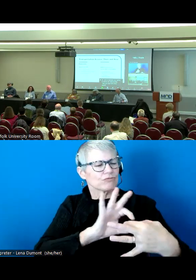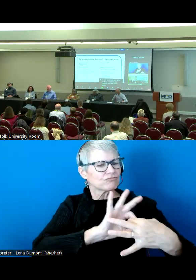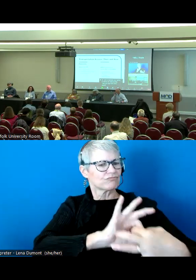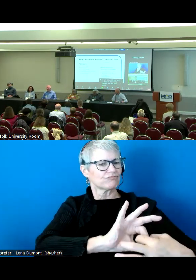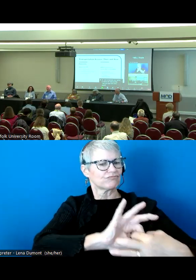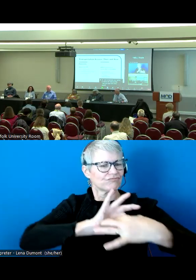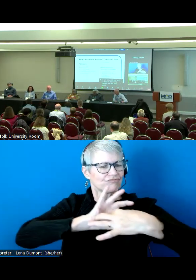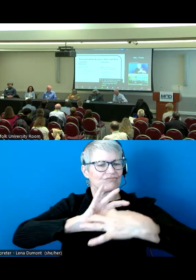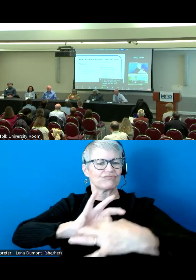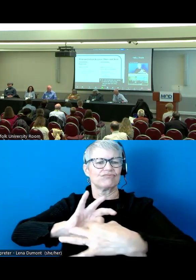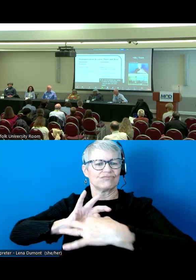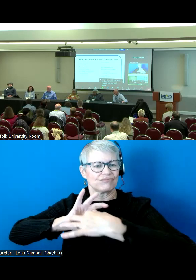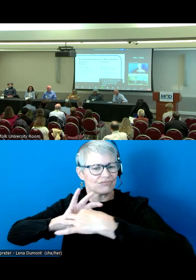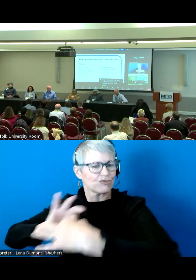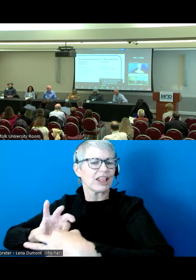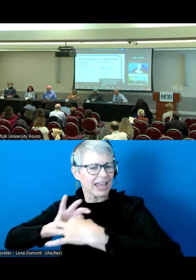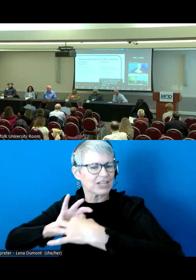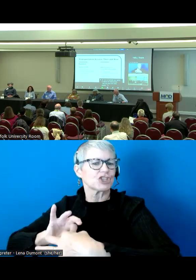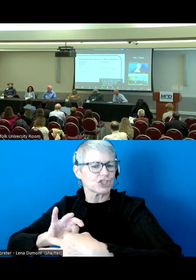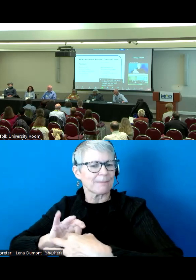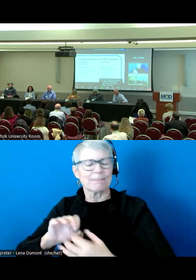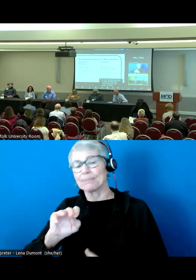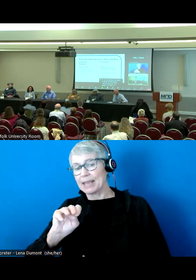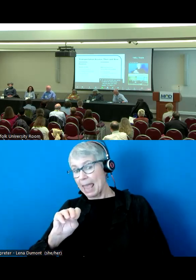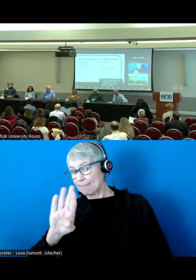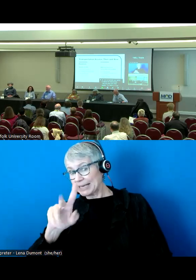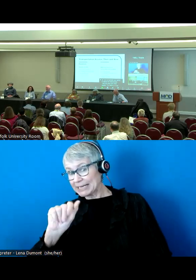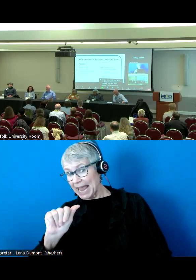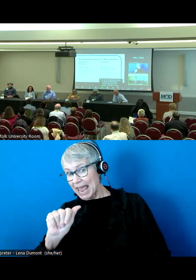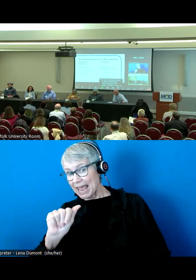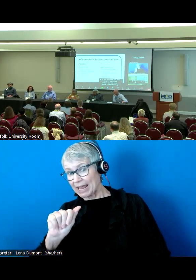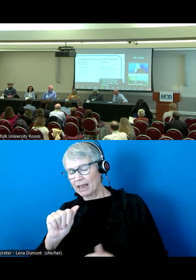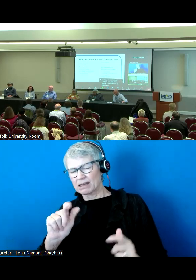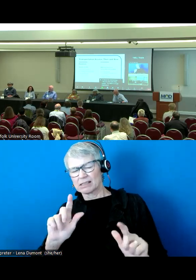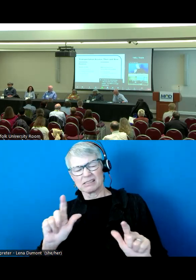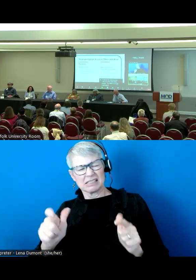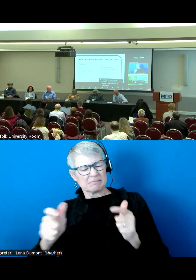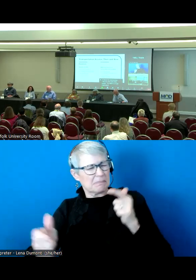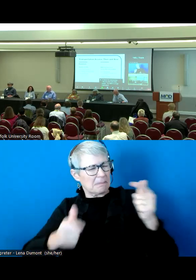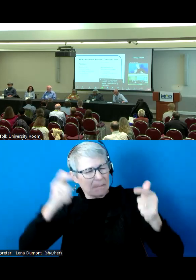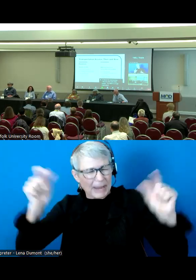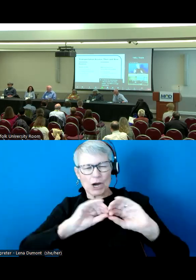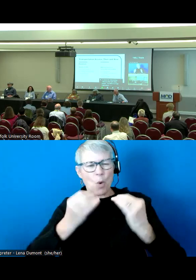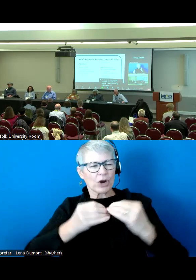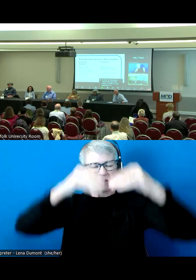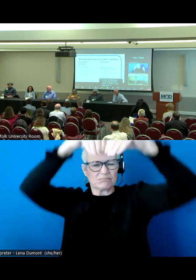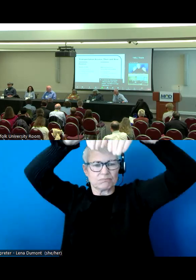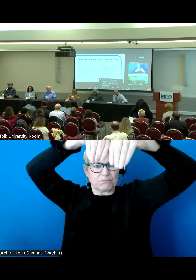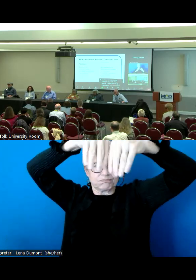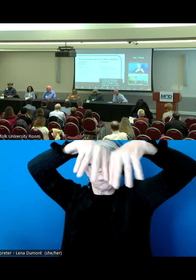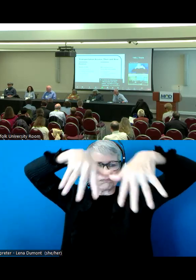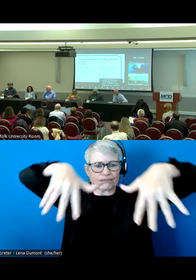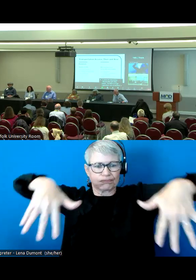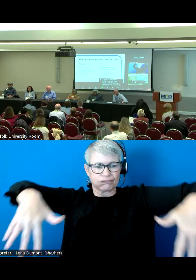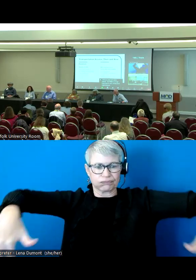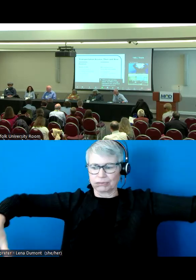The MBTA is a huge organization with a complicated organizational structure. I'm not even sure